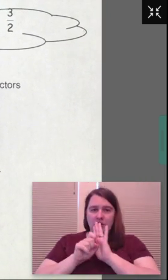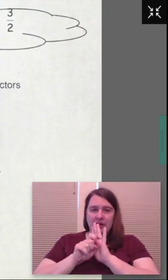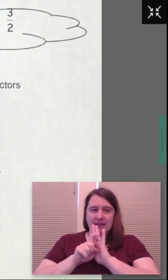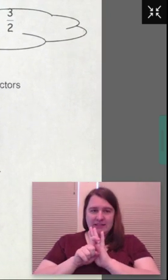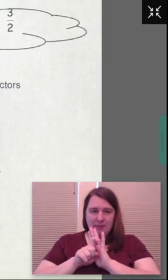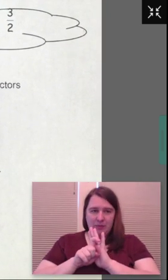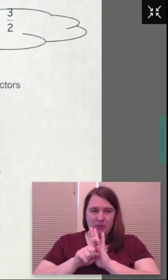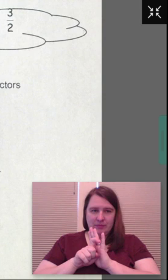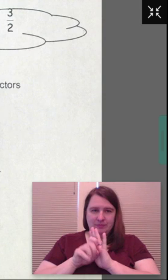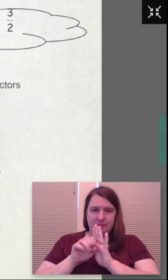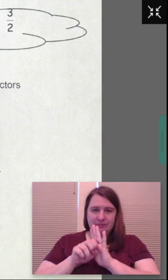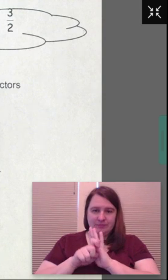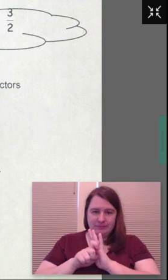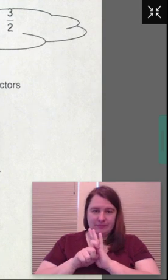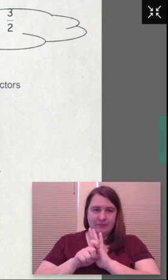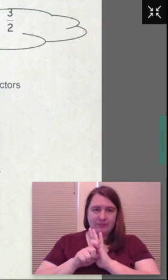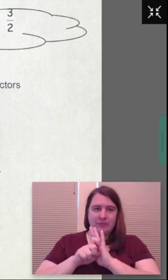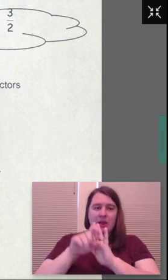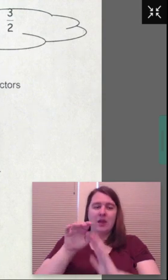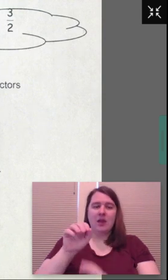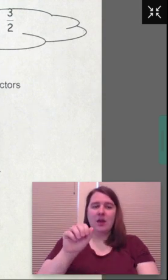Okay, example.